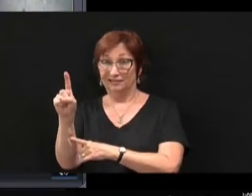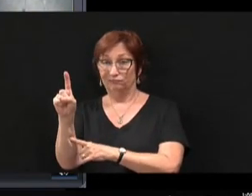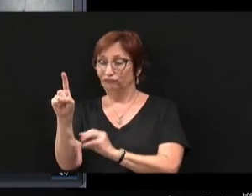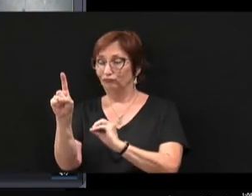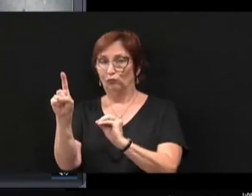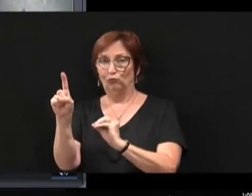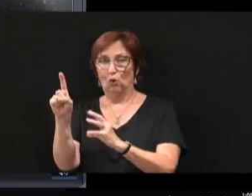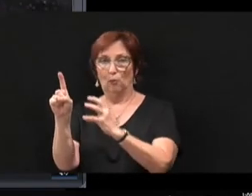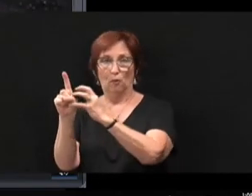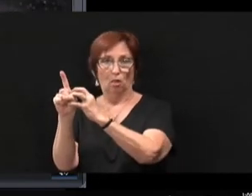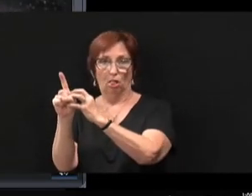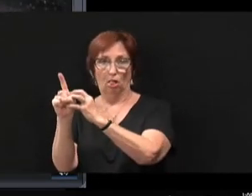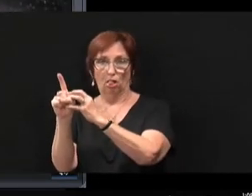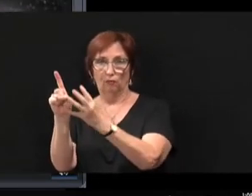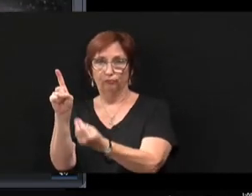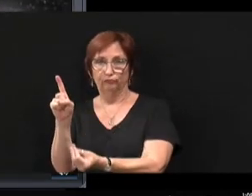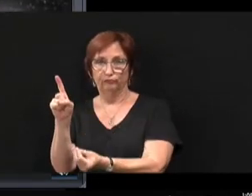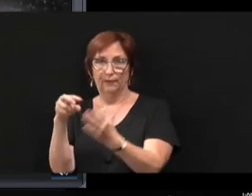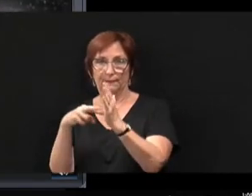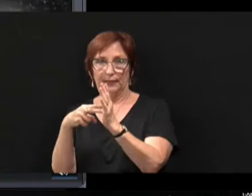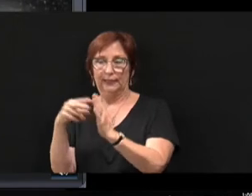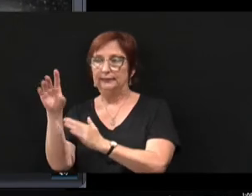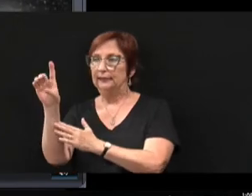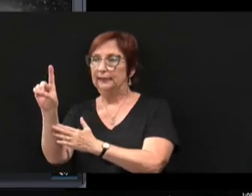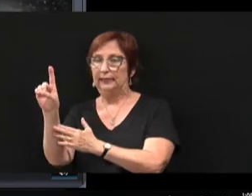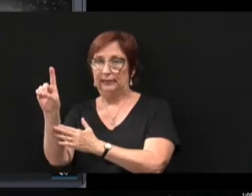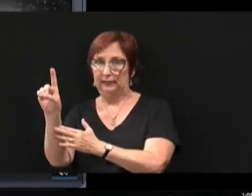Must be a B. Does it make sense, everybody?